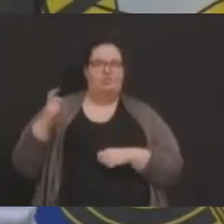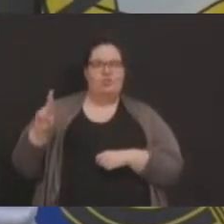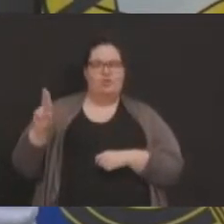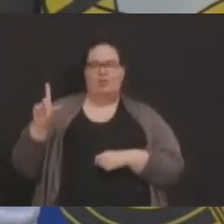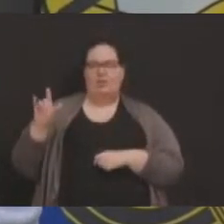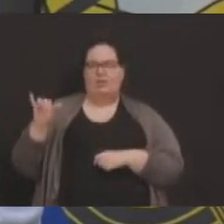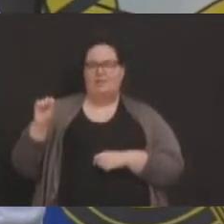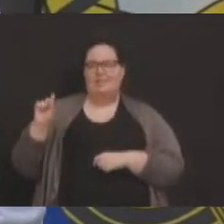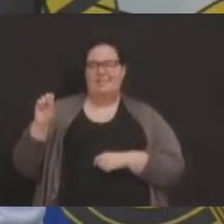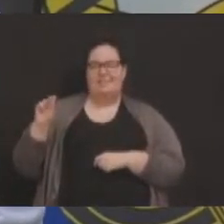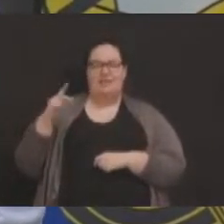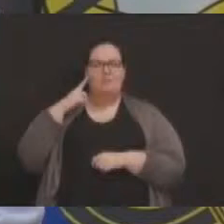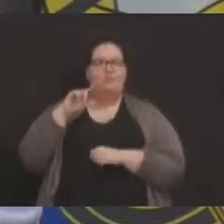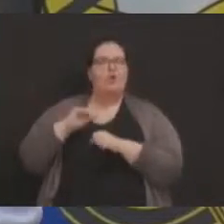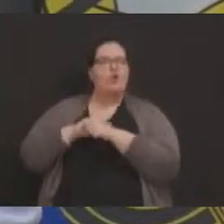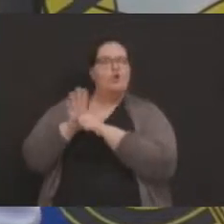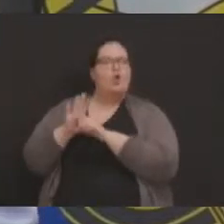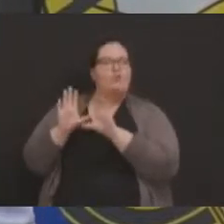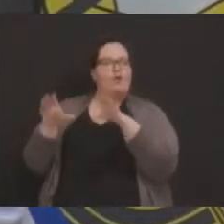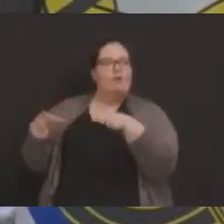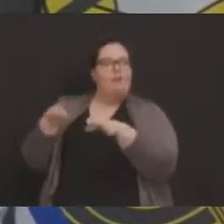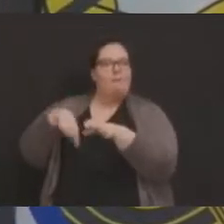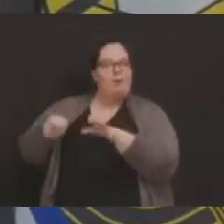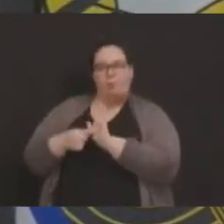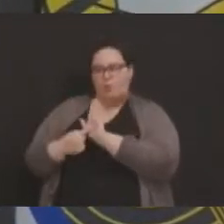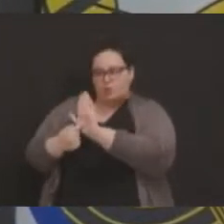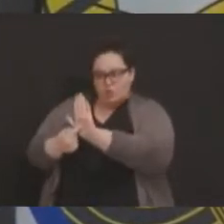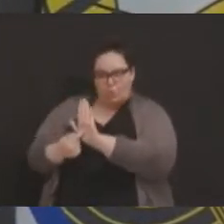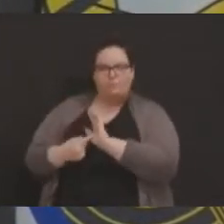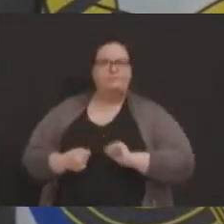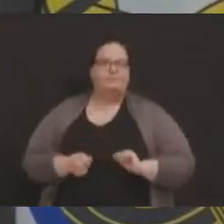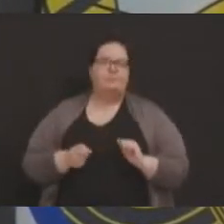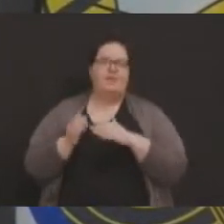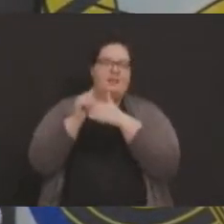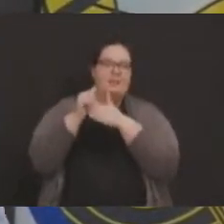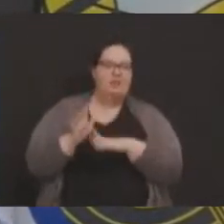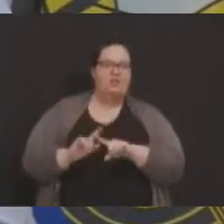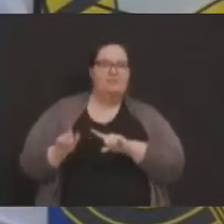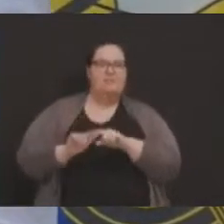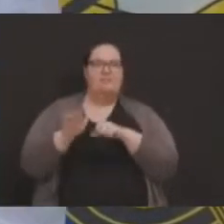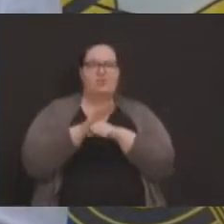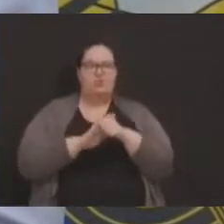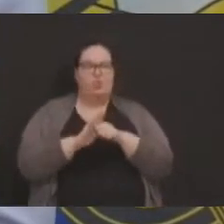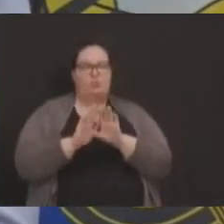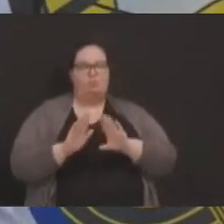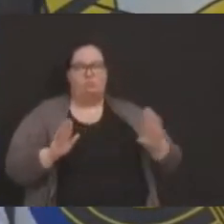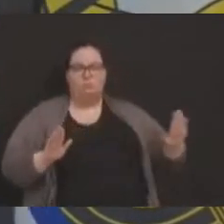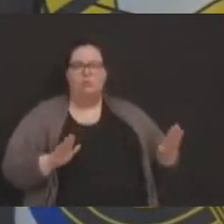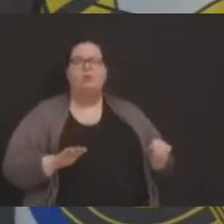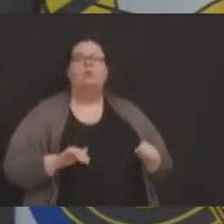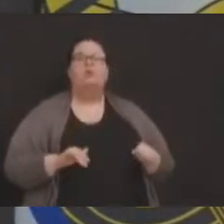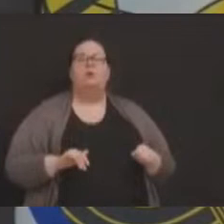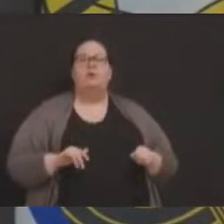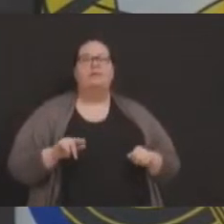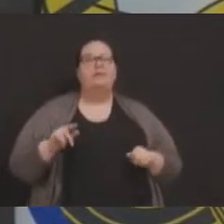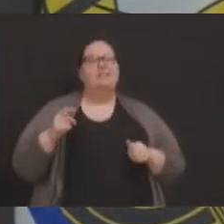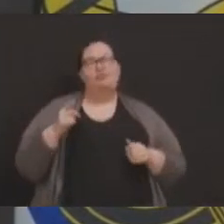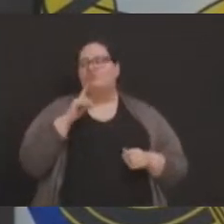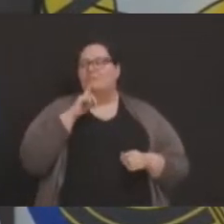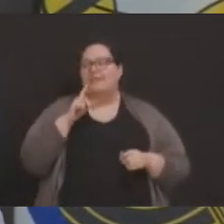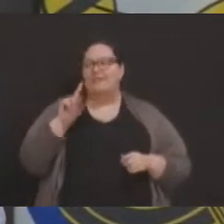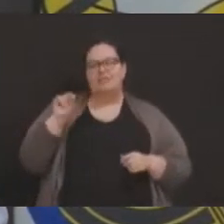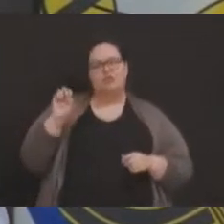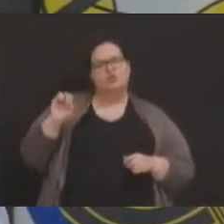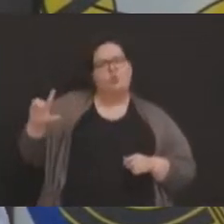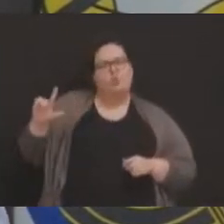to help us understand, help others understand what we know, because we're working behind the scenes, so we have all the intel. But it's hard to really break that down